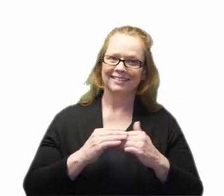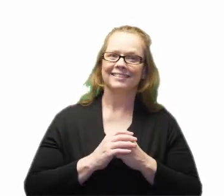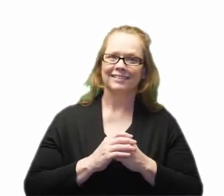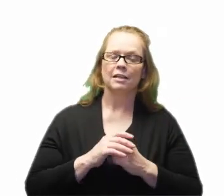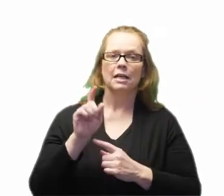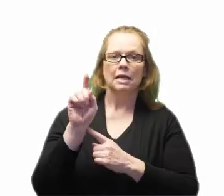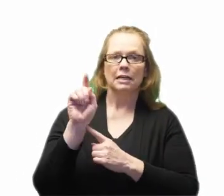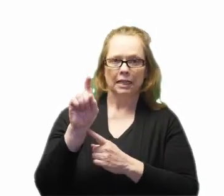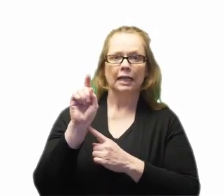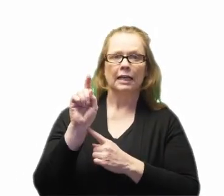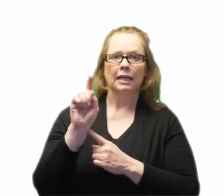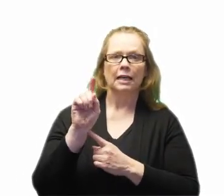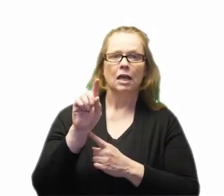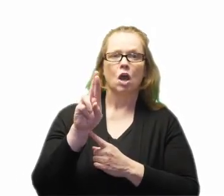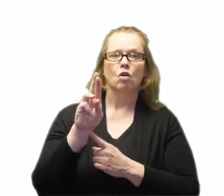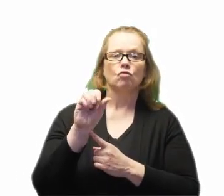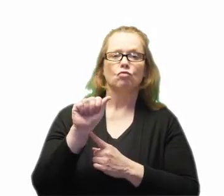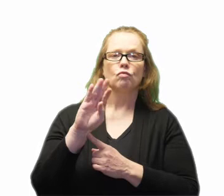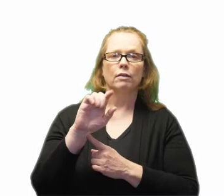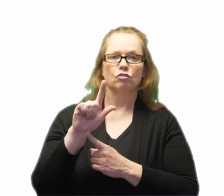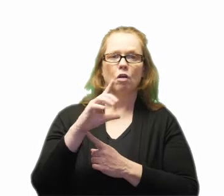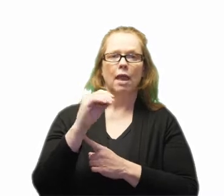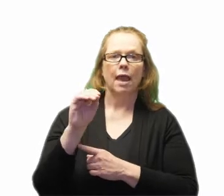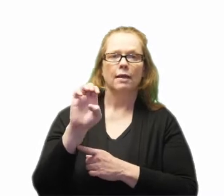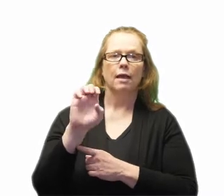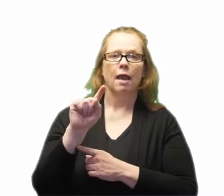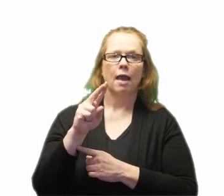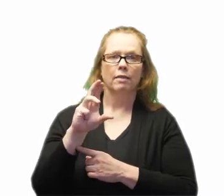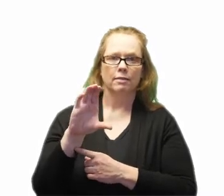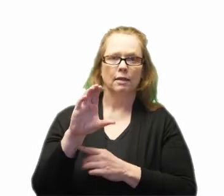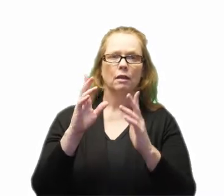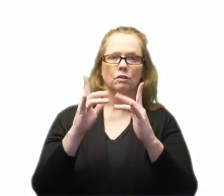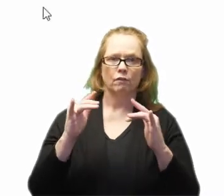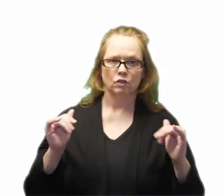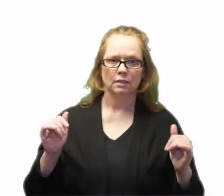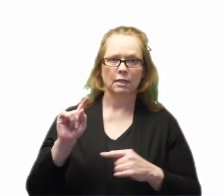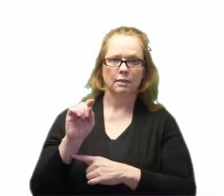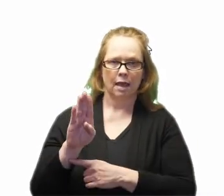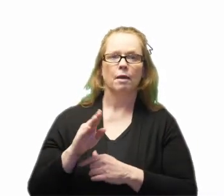Next, click the Racial and Ethnic Diversity tab.